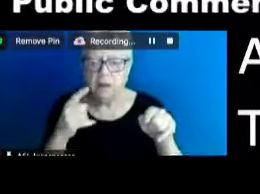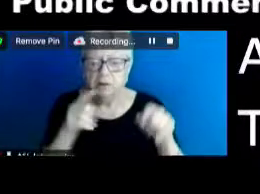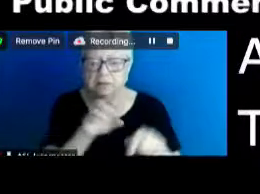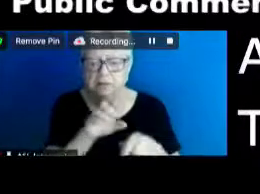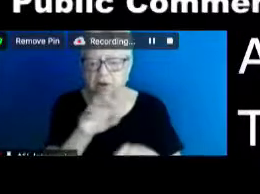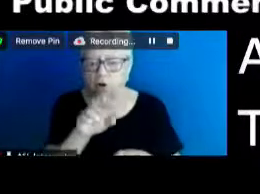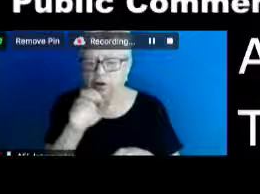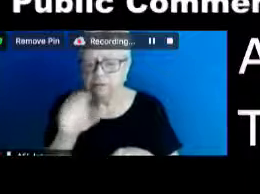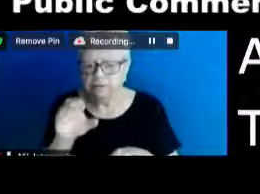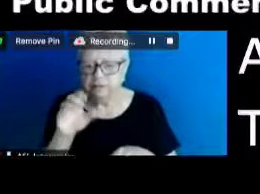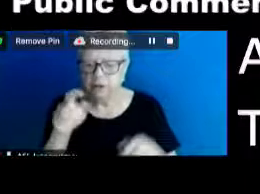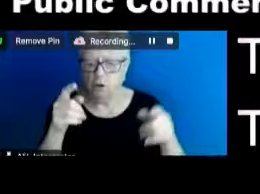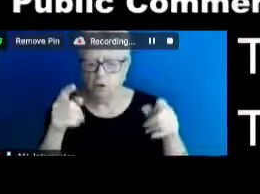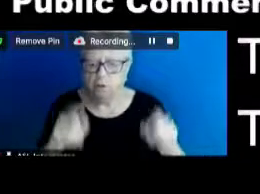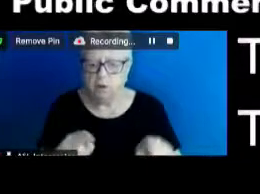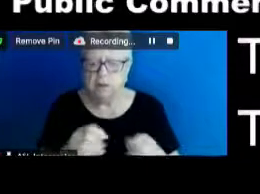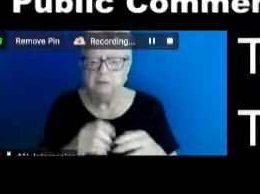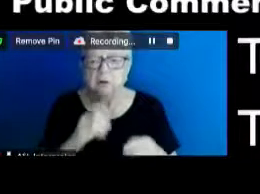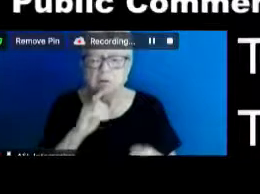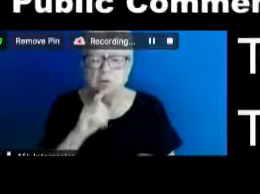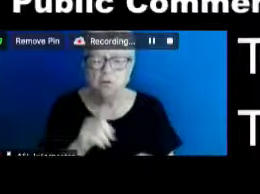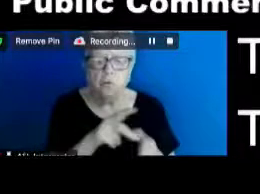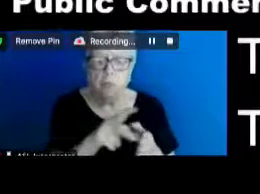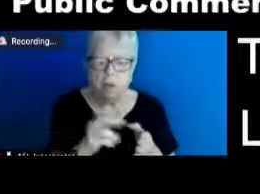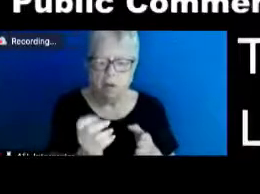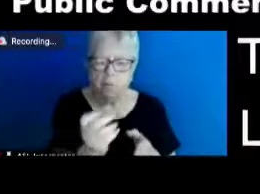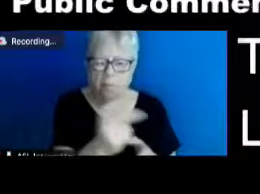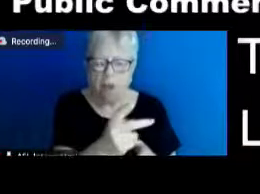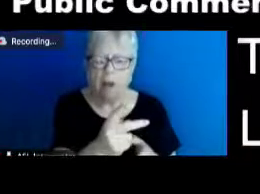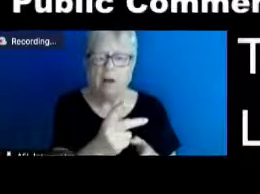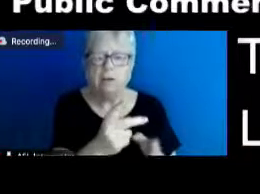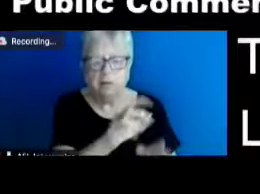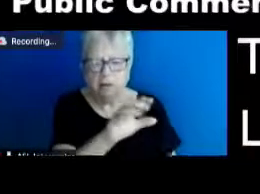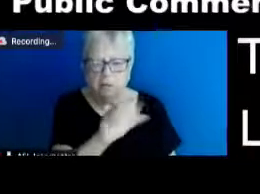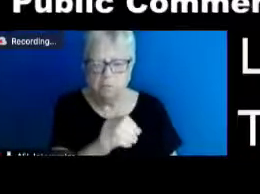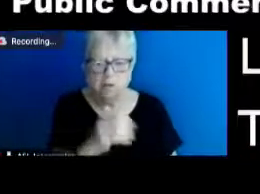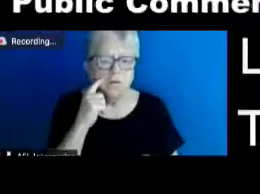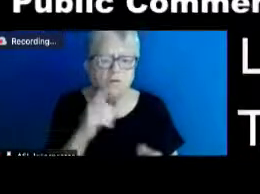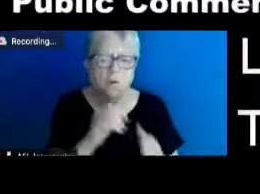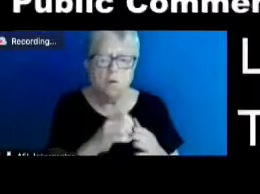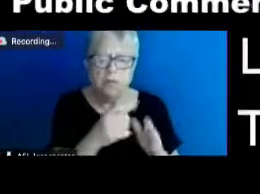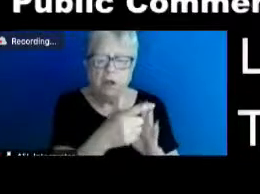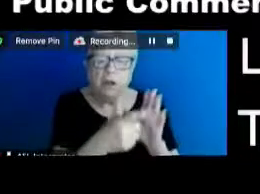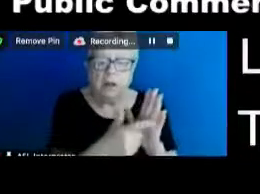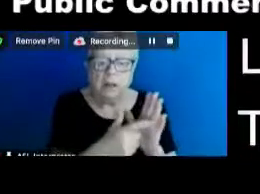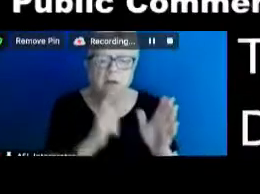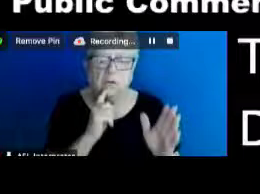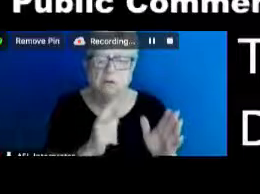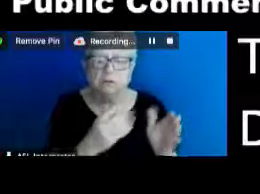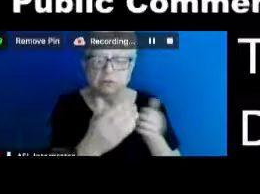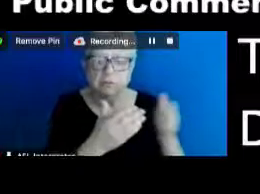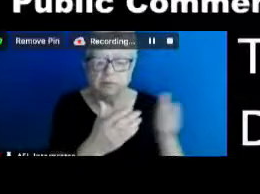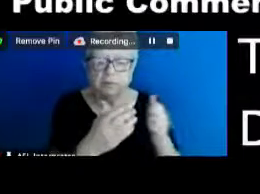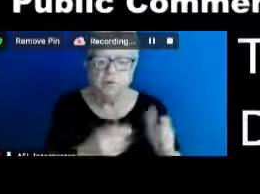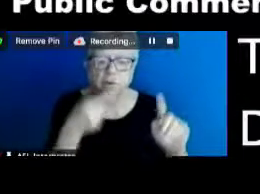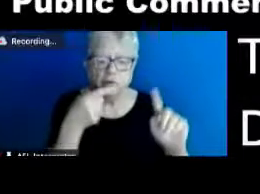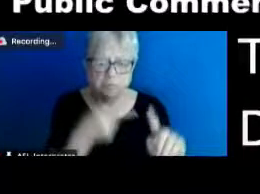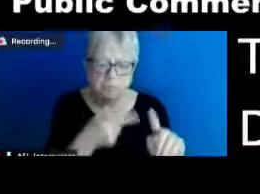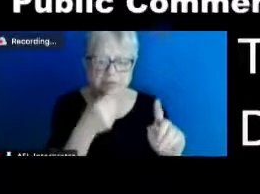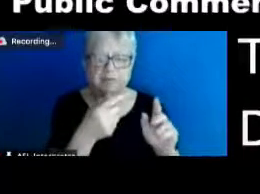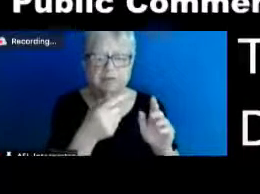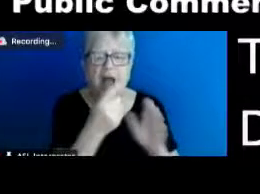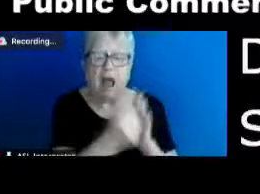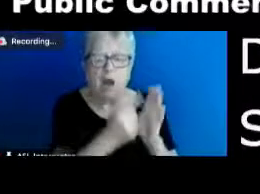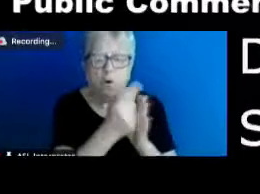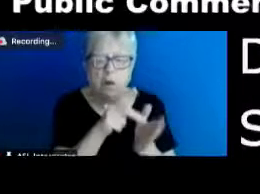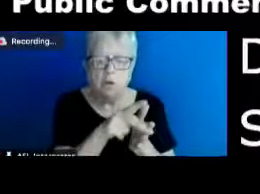reimburse contractor for the legal services rendered pursuant to this contract by attorney David Becker at the hourly rate specified for Mr. Becker in Schedule